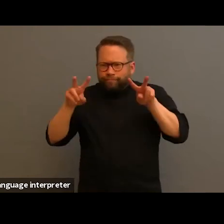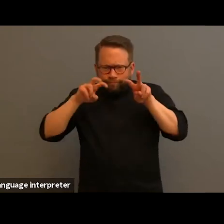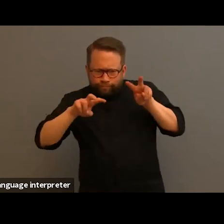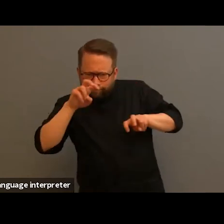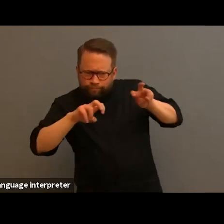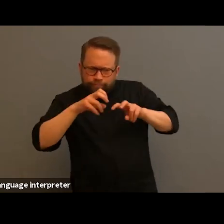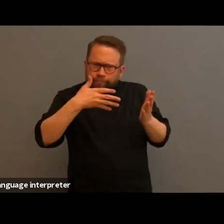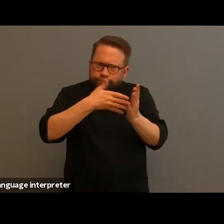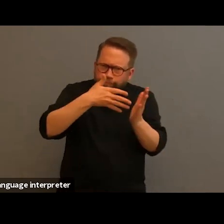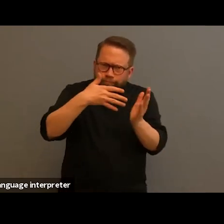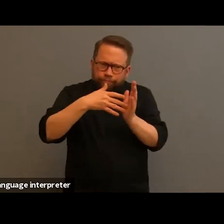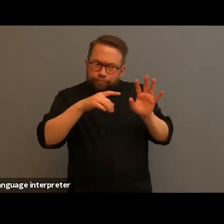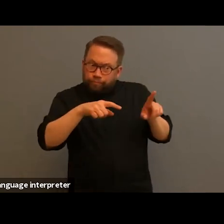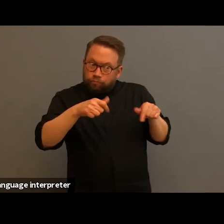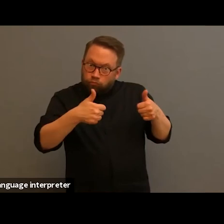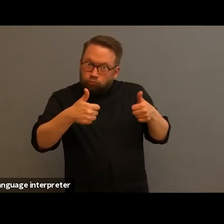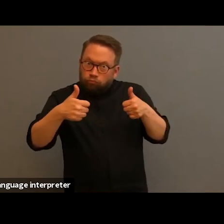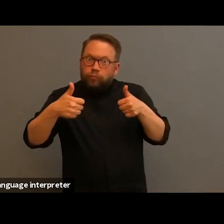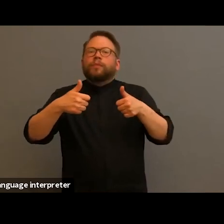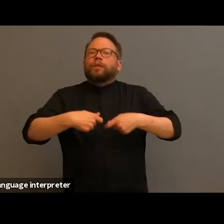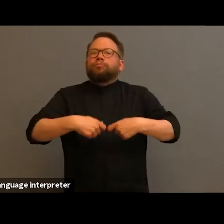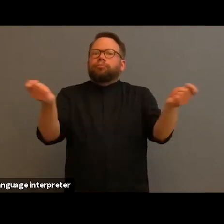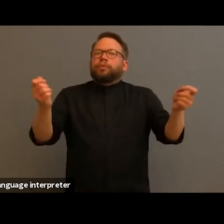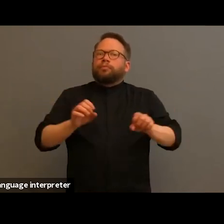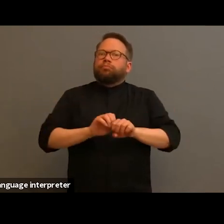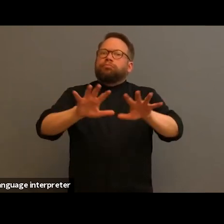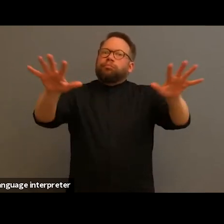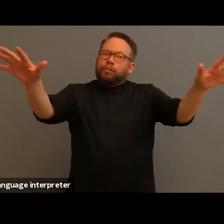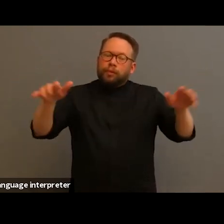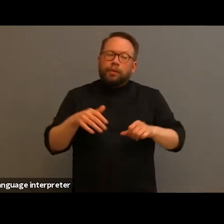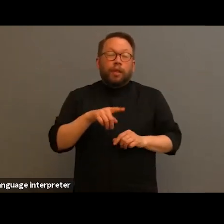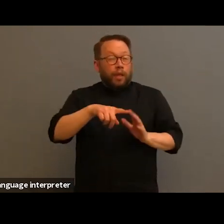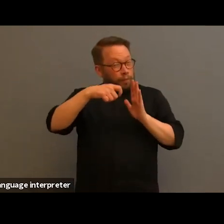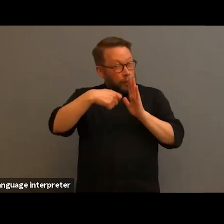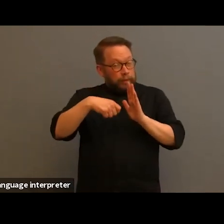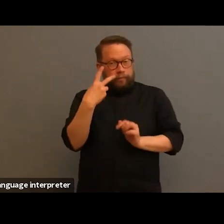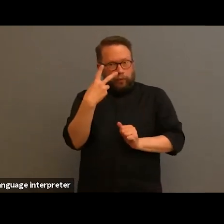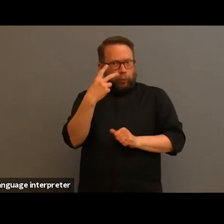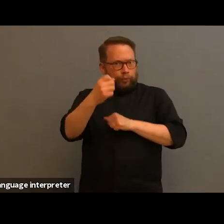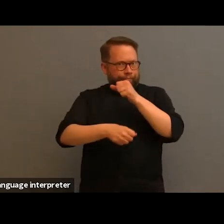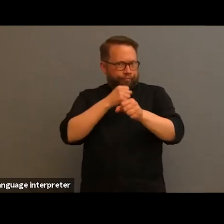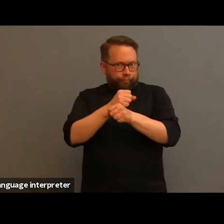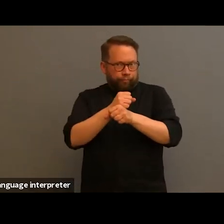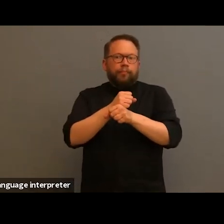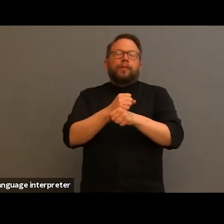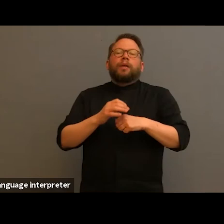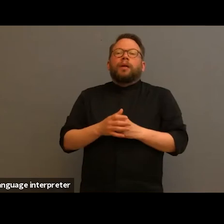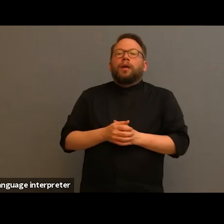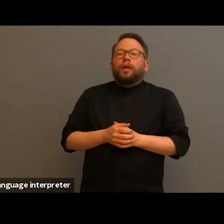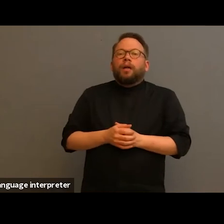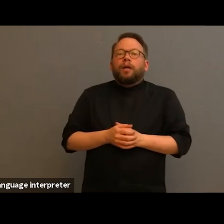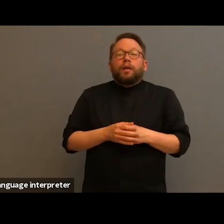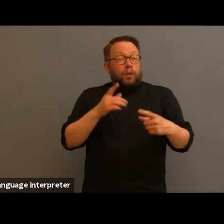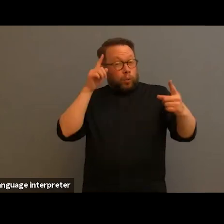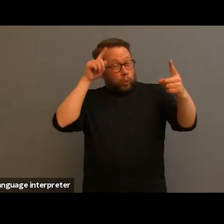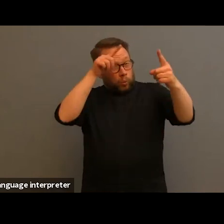a 2-year project with 3 main deliveries. A report summarizing relevant research regarding ICT